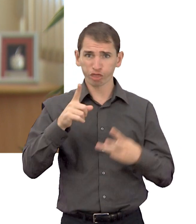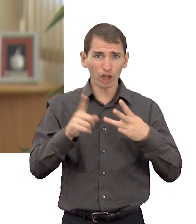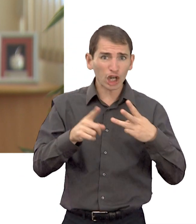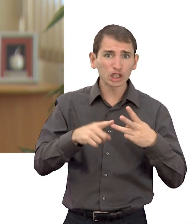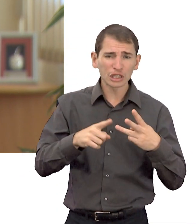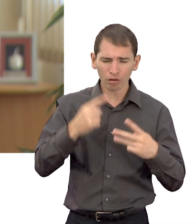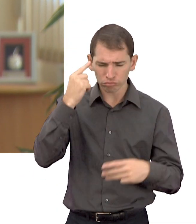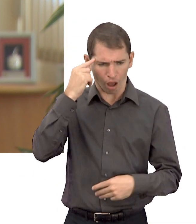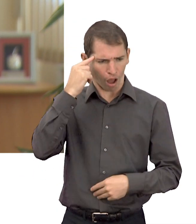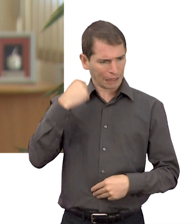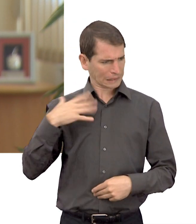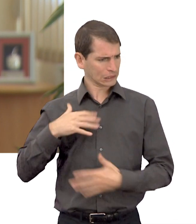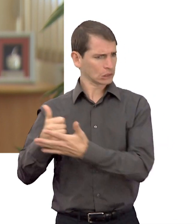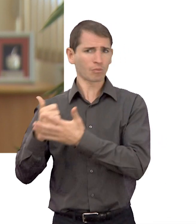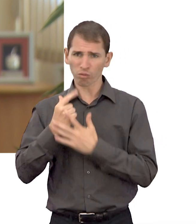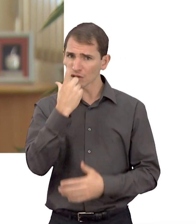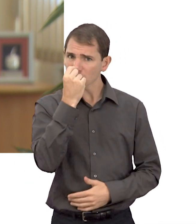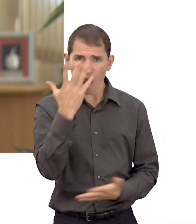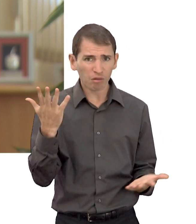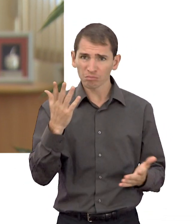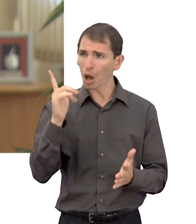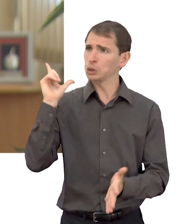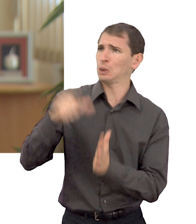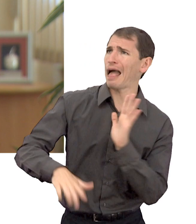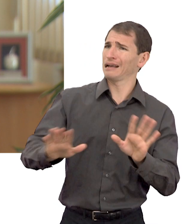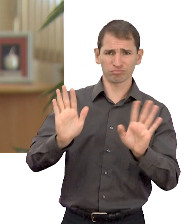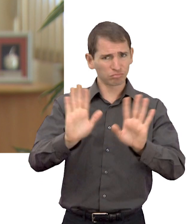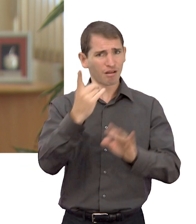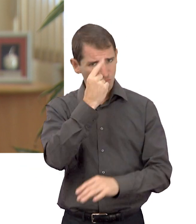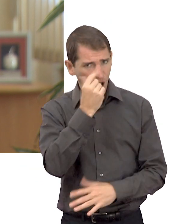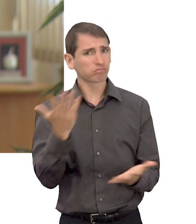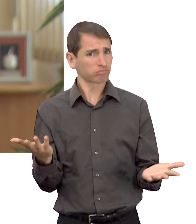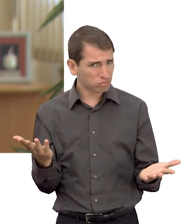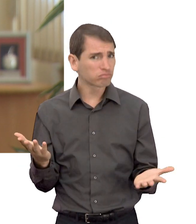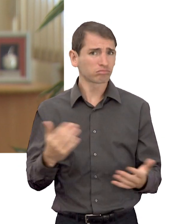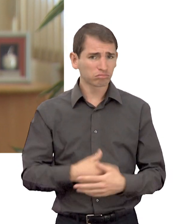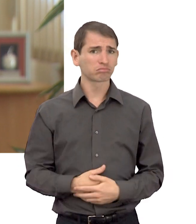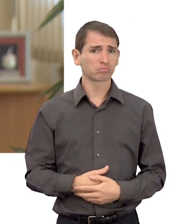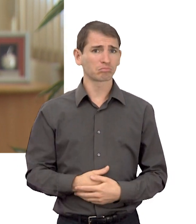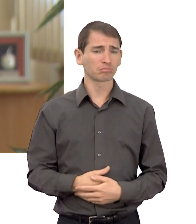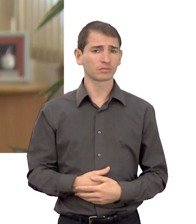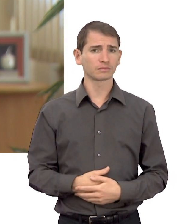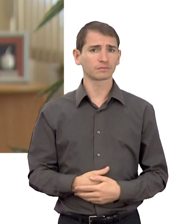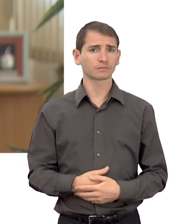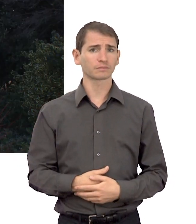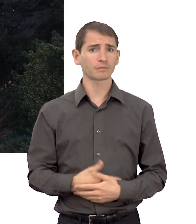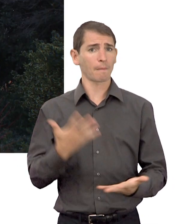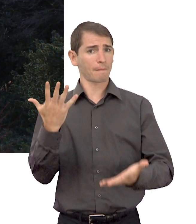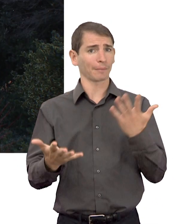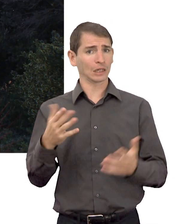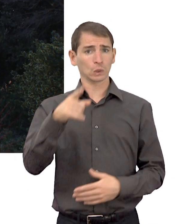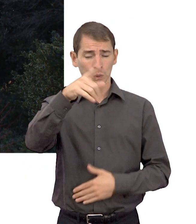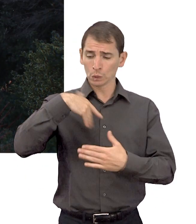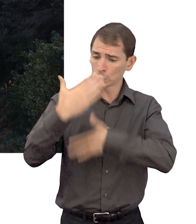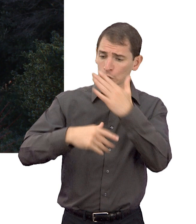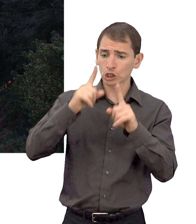third year and you know be hearing this and thinking, I can't do that, it's too late. It's not too late. You may